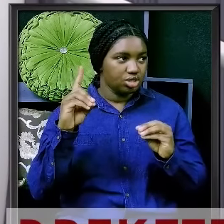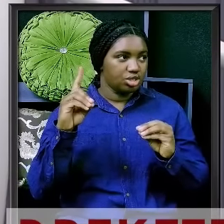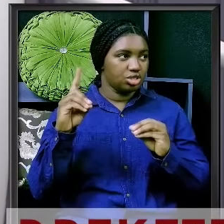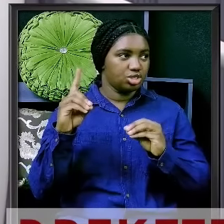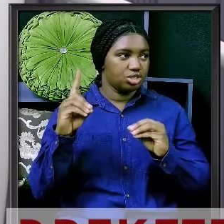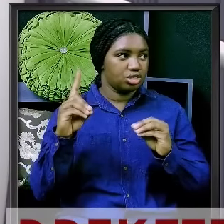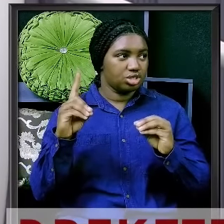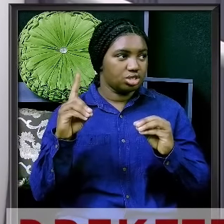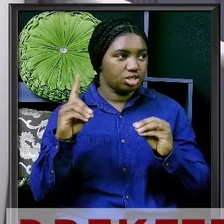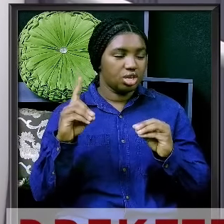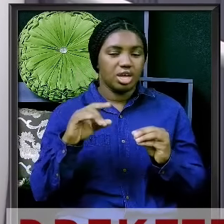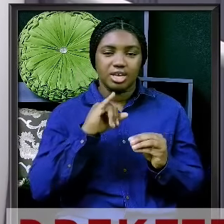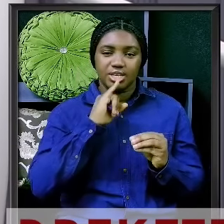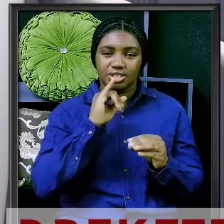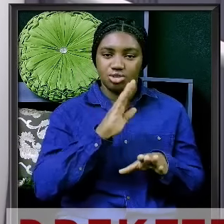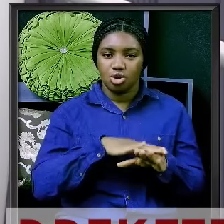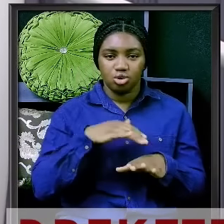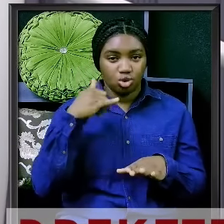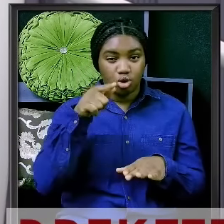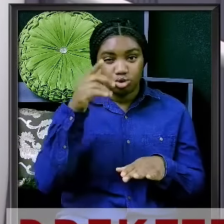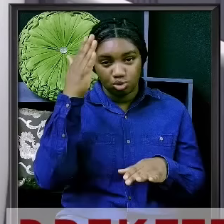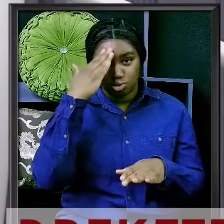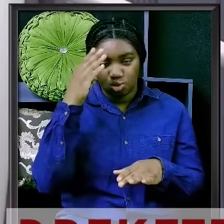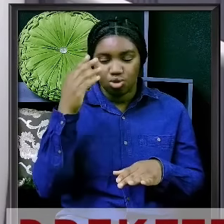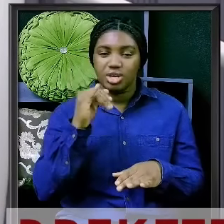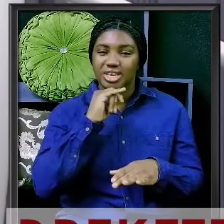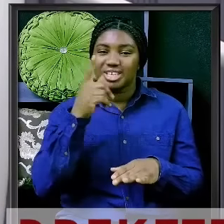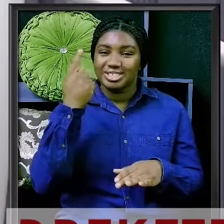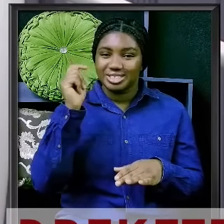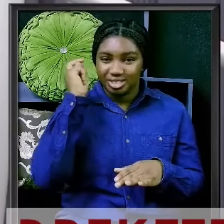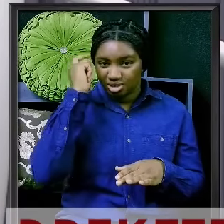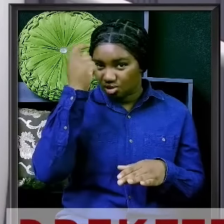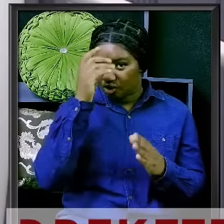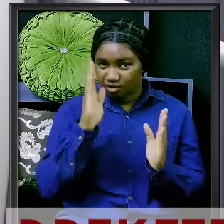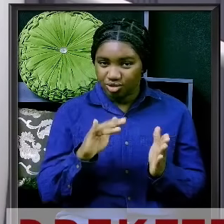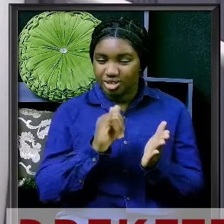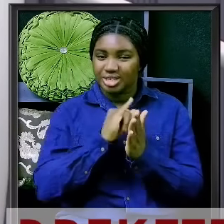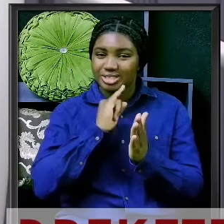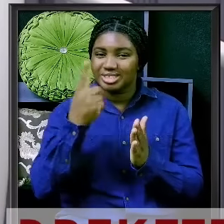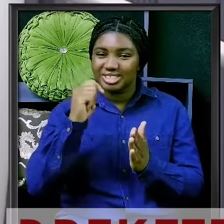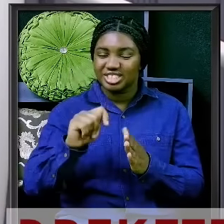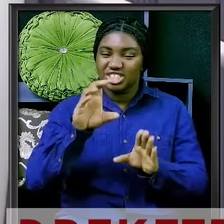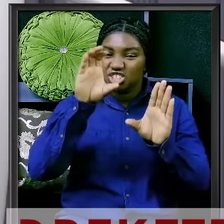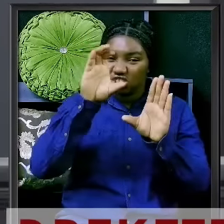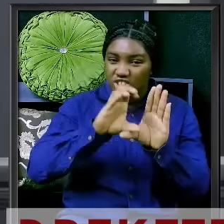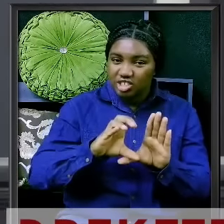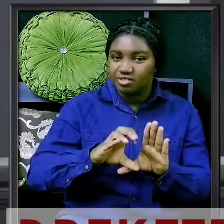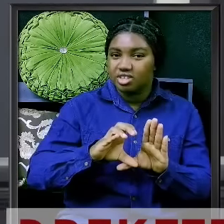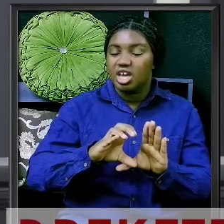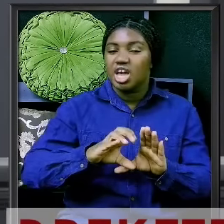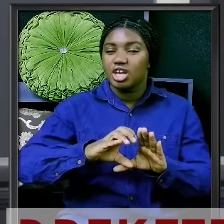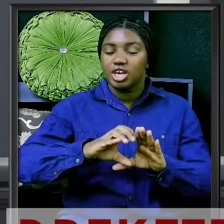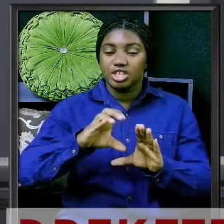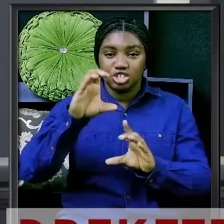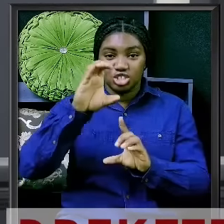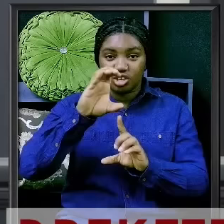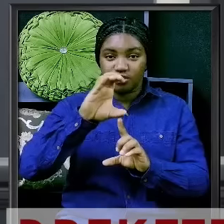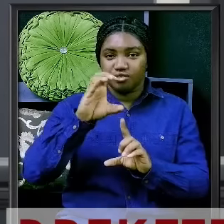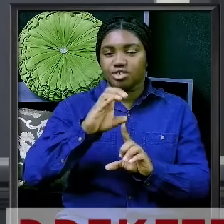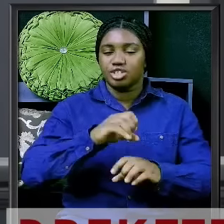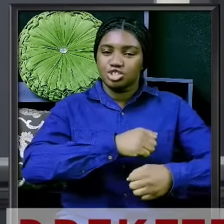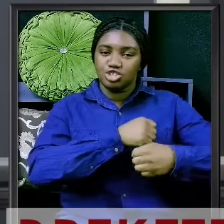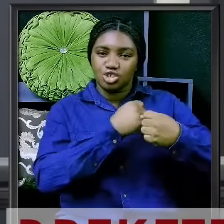before you talk that one, you know saying that the governor now be the chief security officer of the state, and this now government